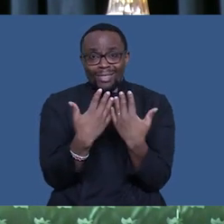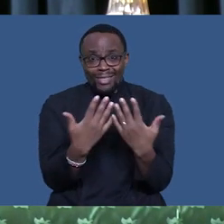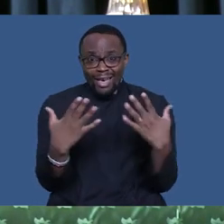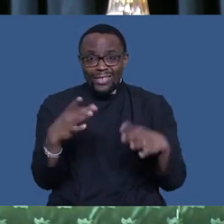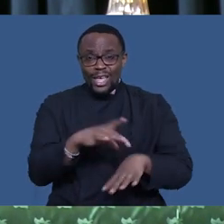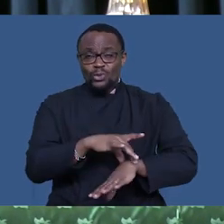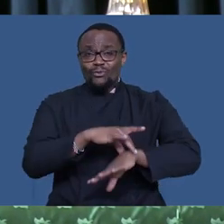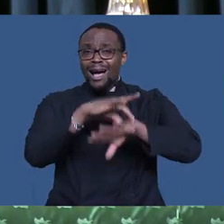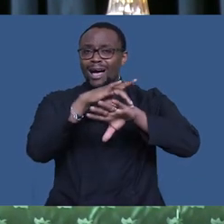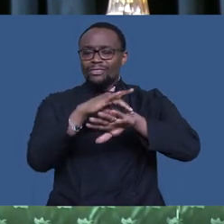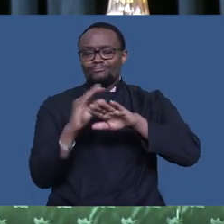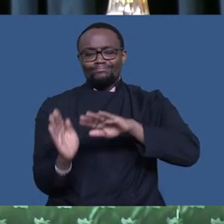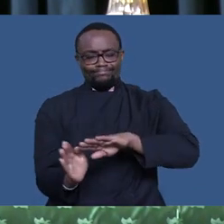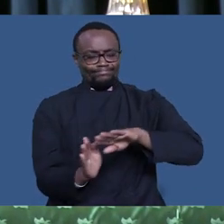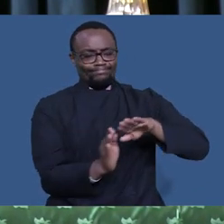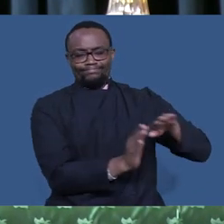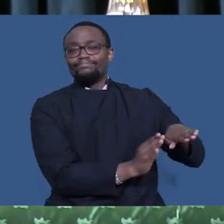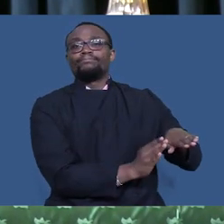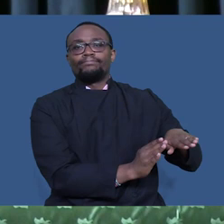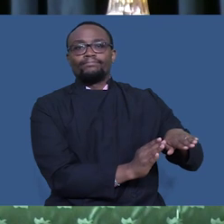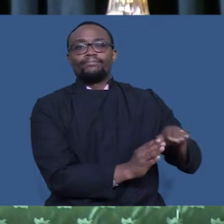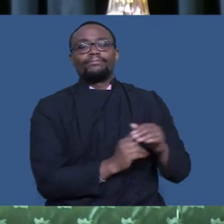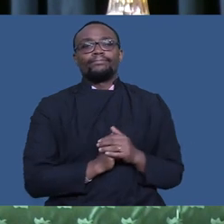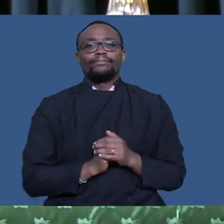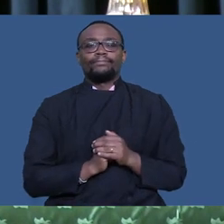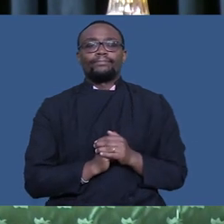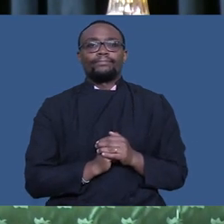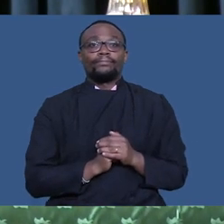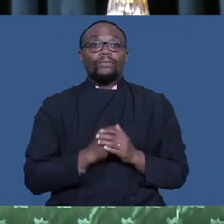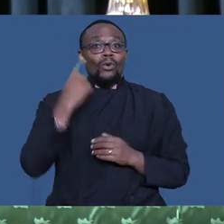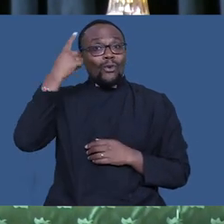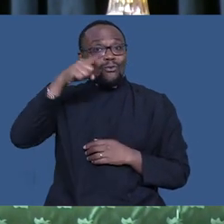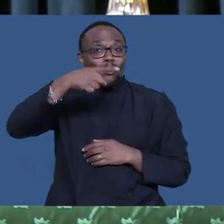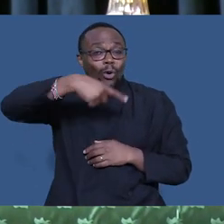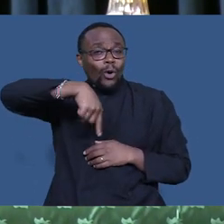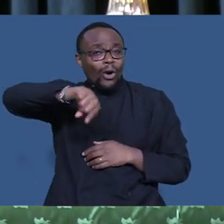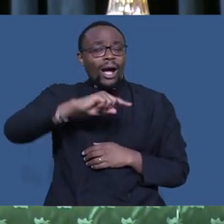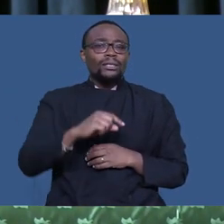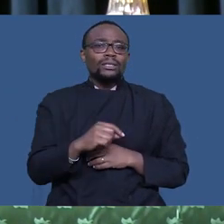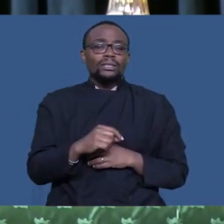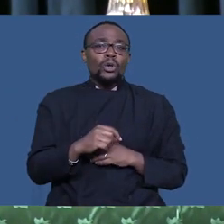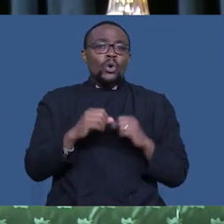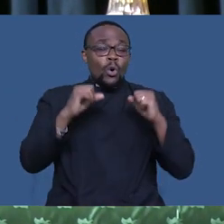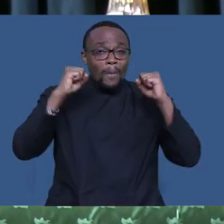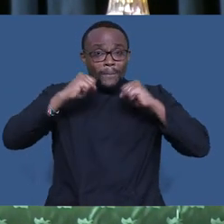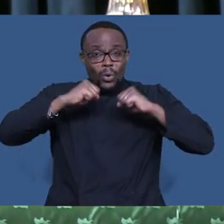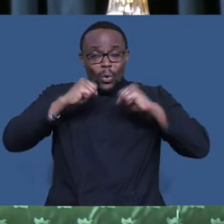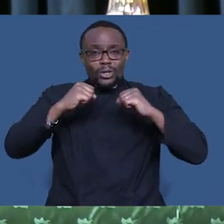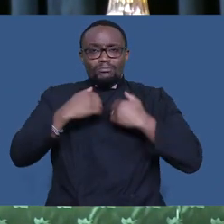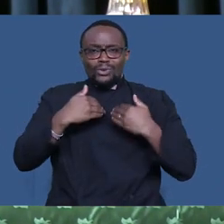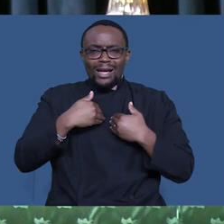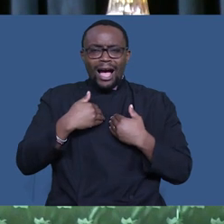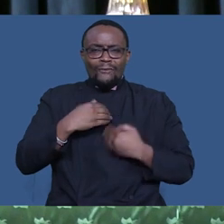the things that are of earthly nature. For you and I to have that